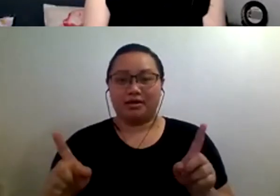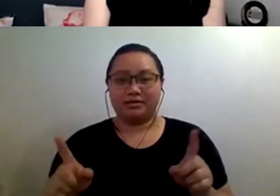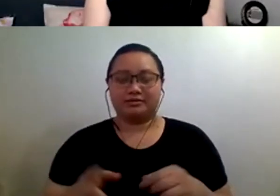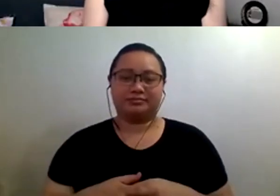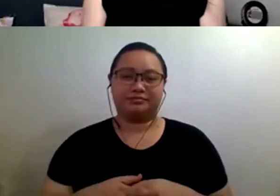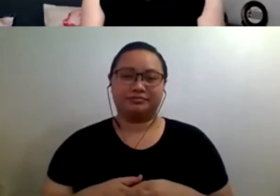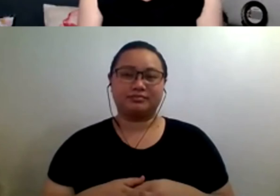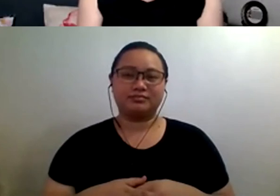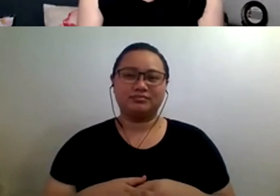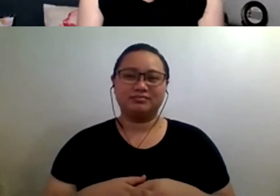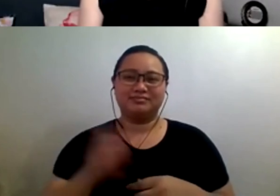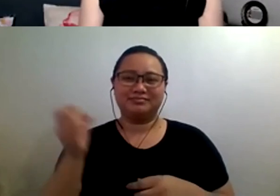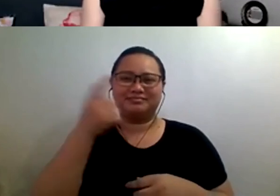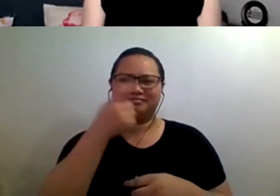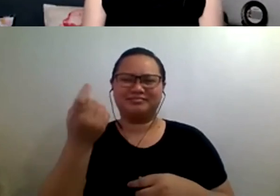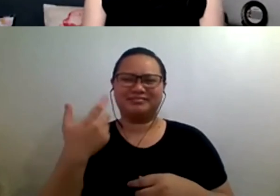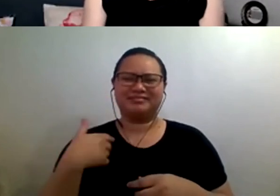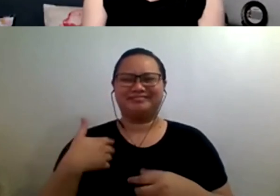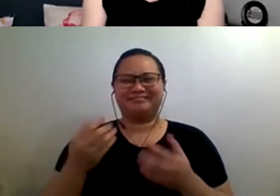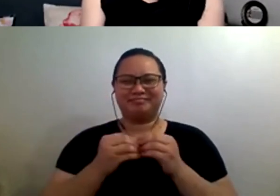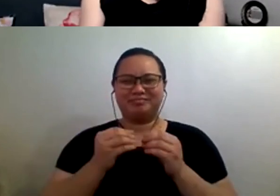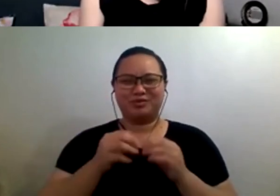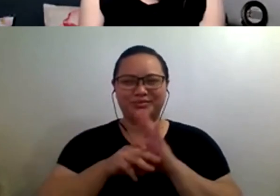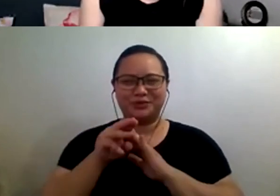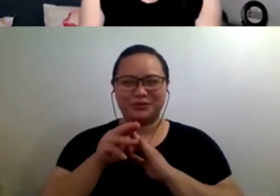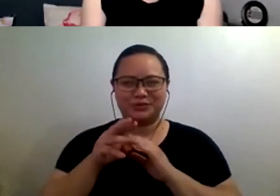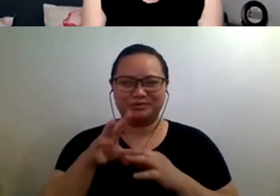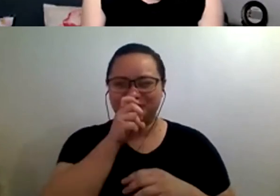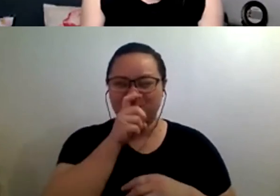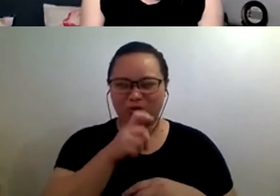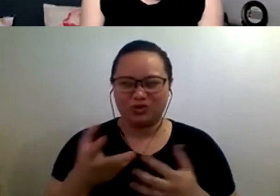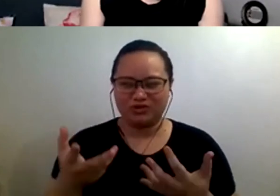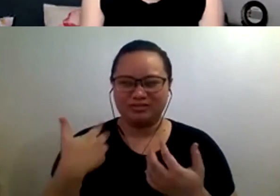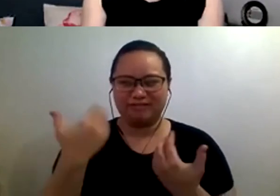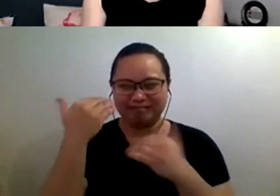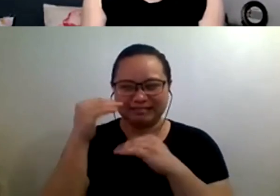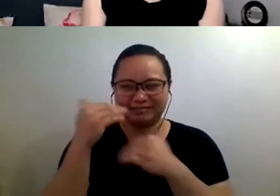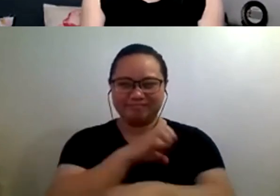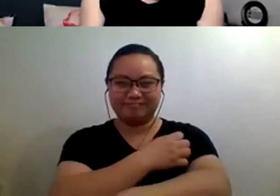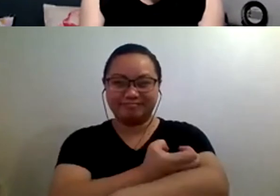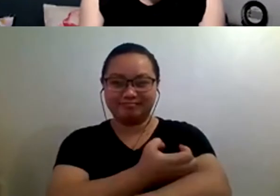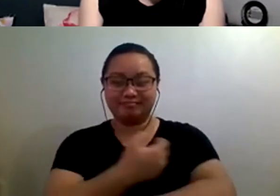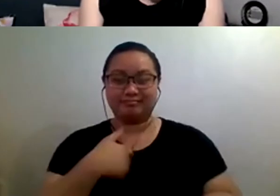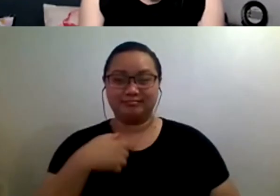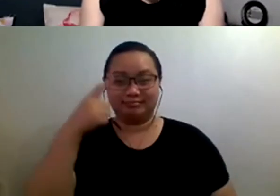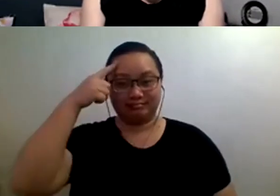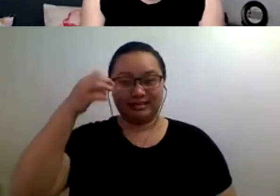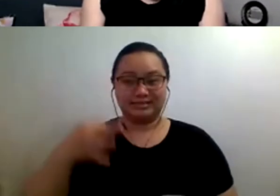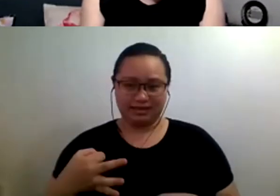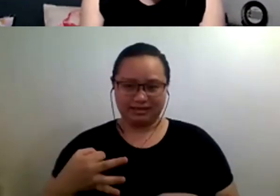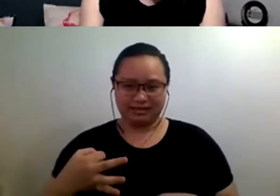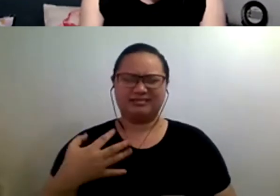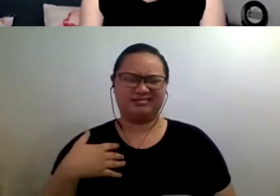that, siguro because I'm old already and I know that I only have limited energy, I will put my energy in things that